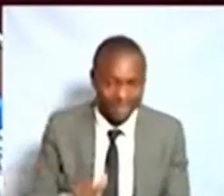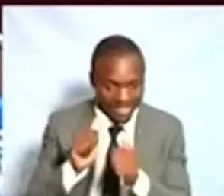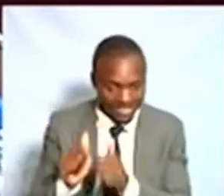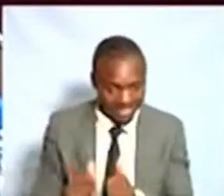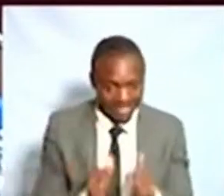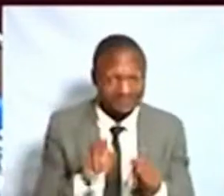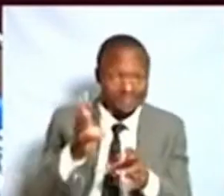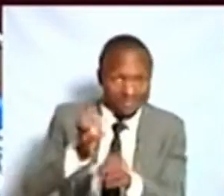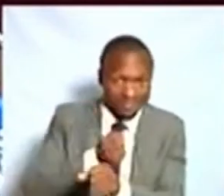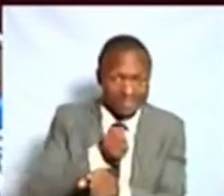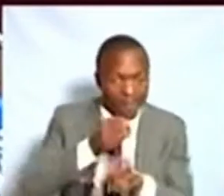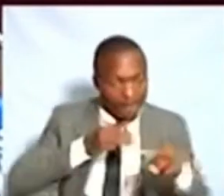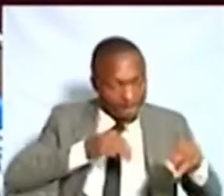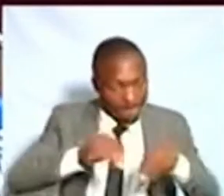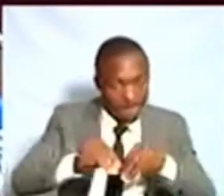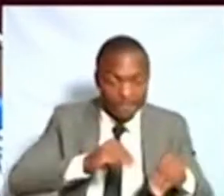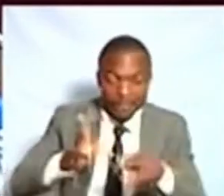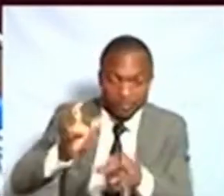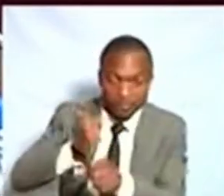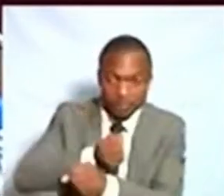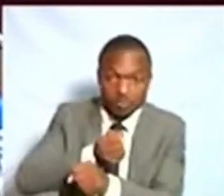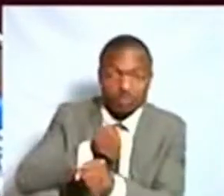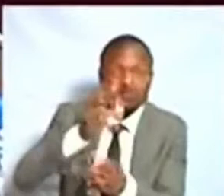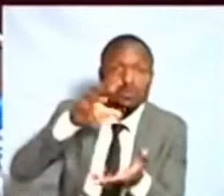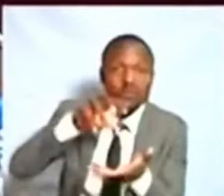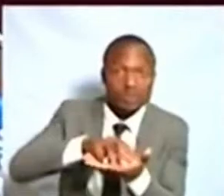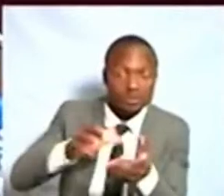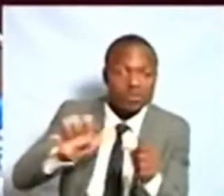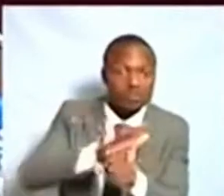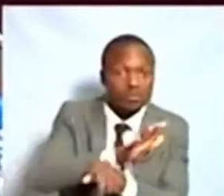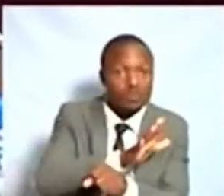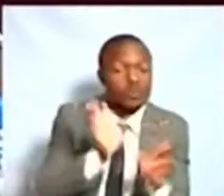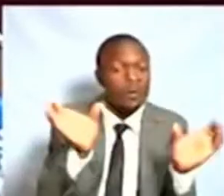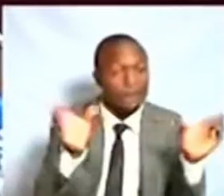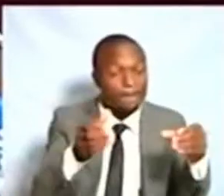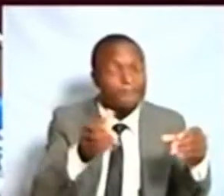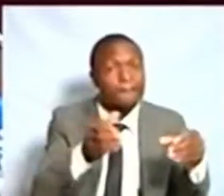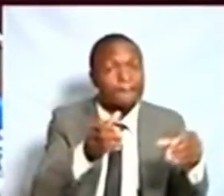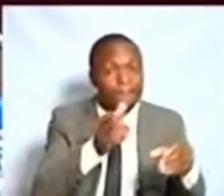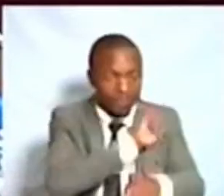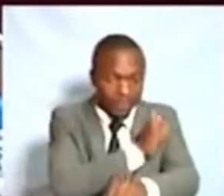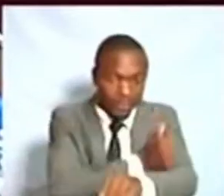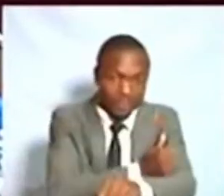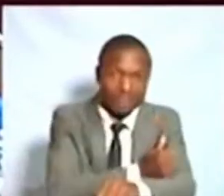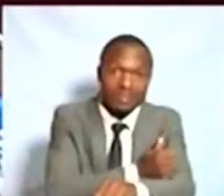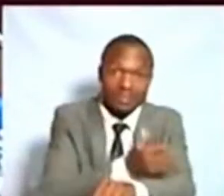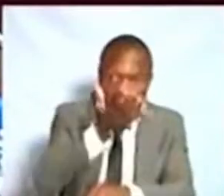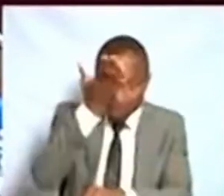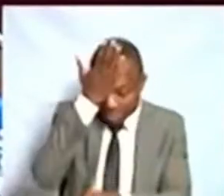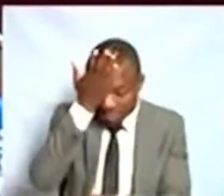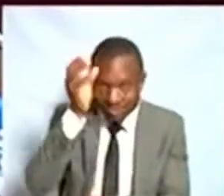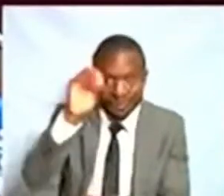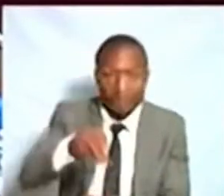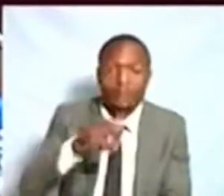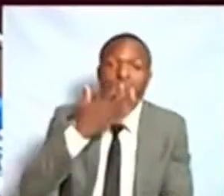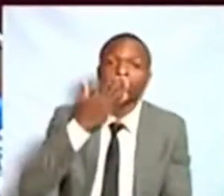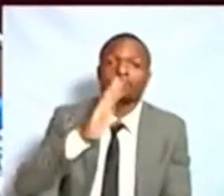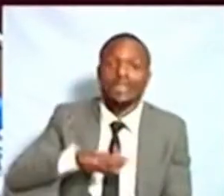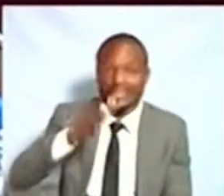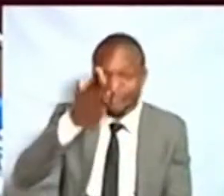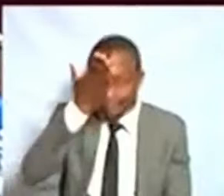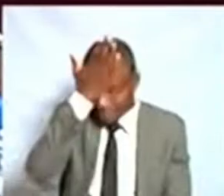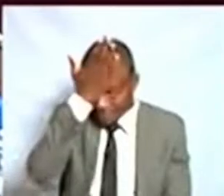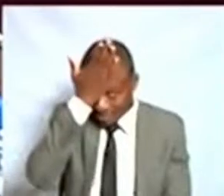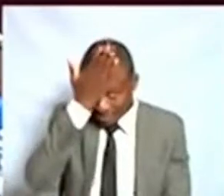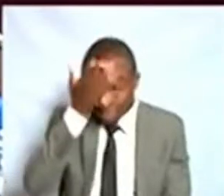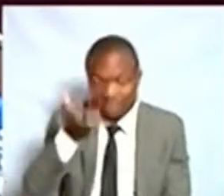taken. Management took the matter to the full Council for authority for the debt to be considered as bad debt and